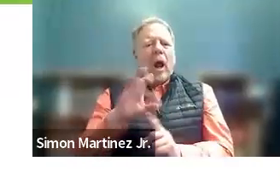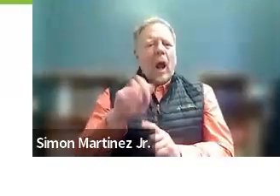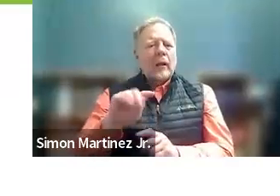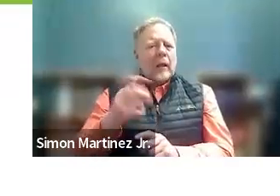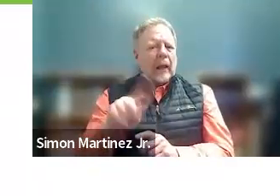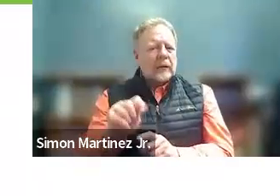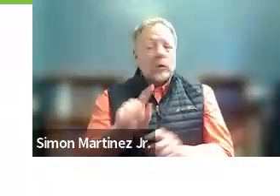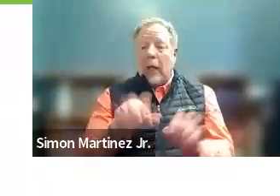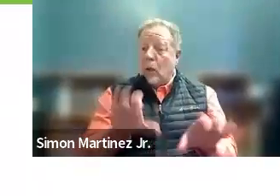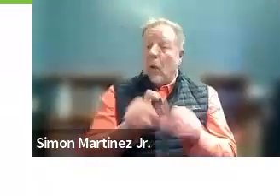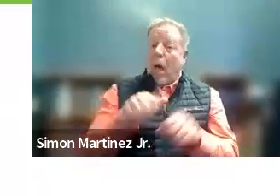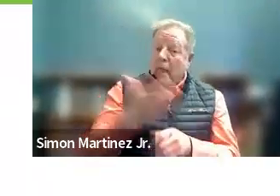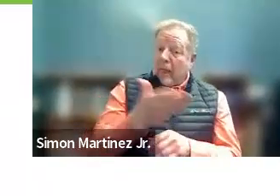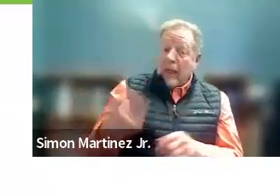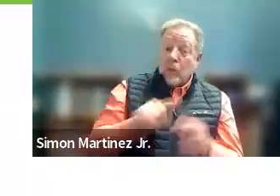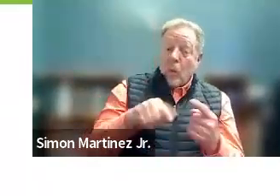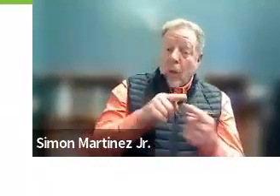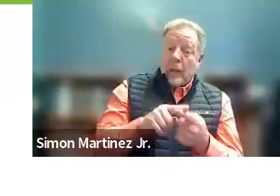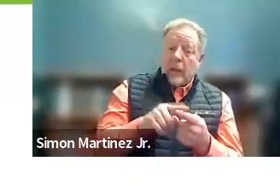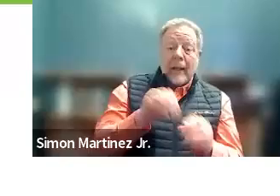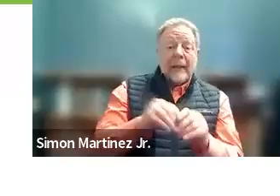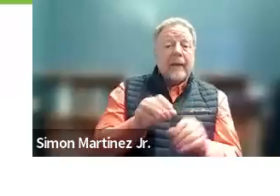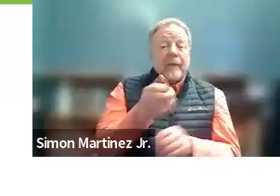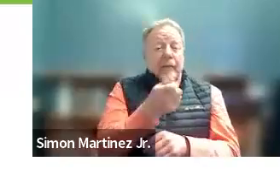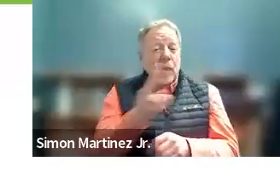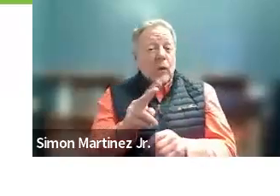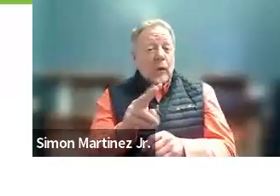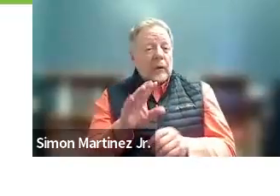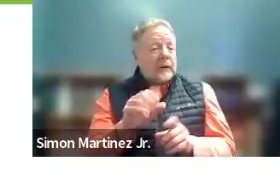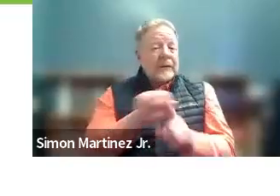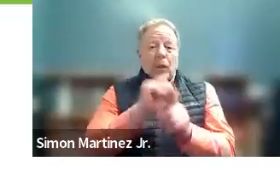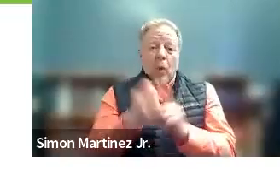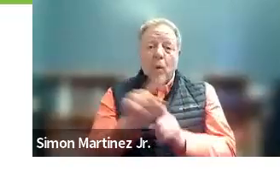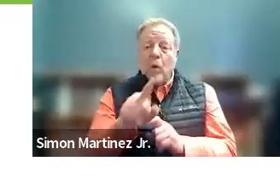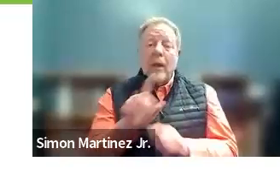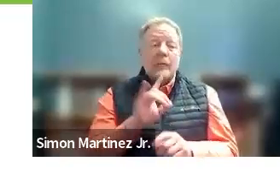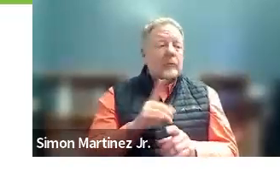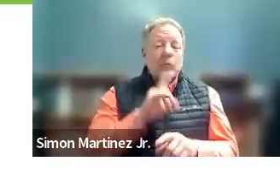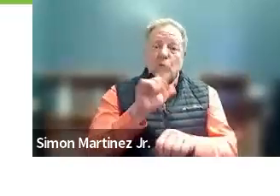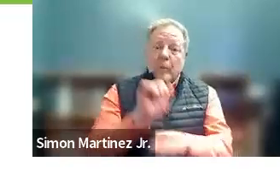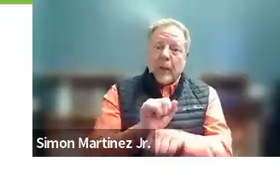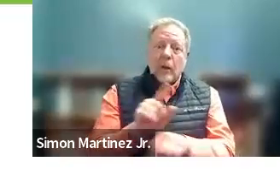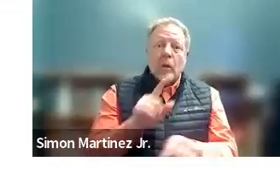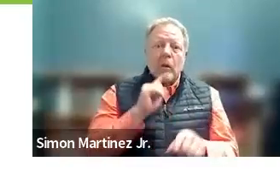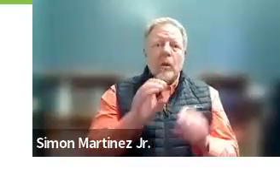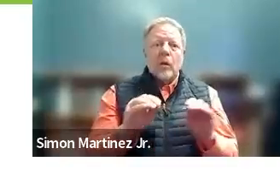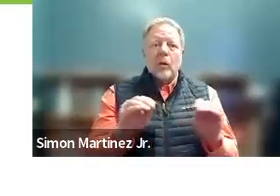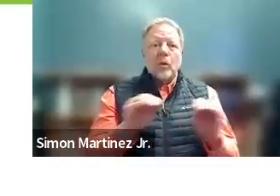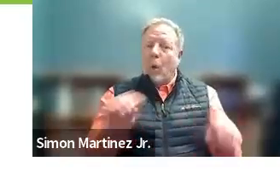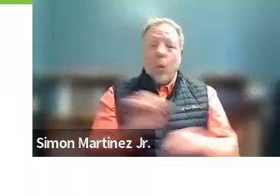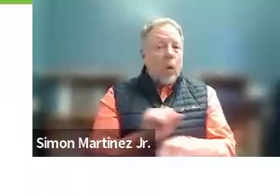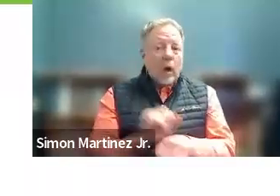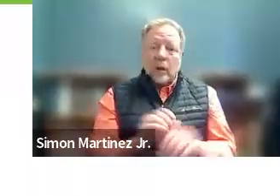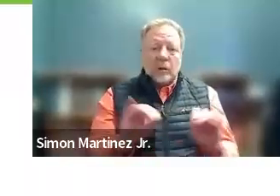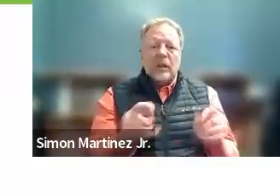can do all sorts of other things when in the few cases where literally the image is doing no work, it is